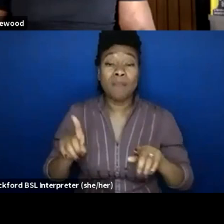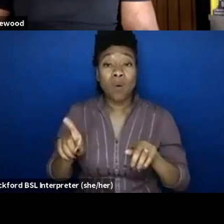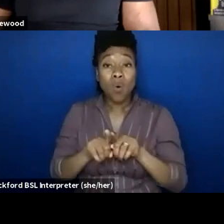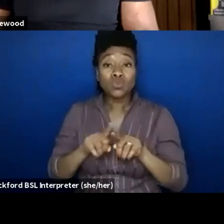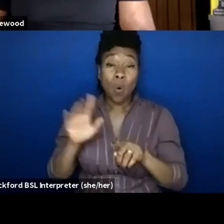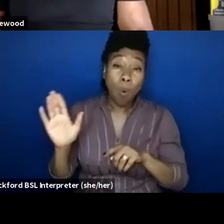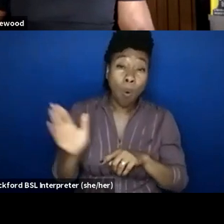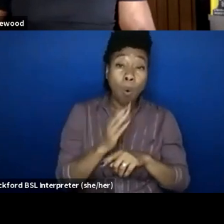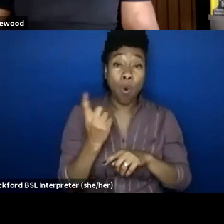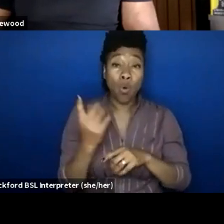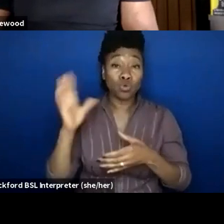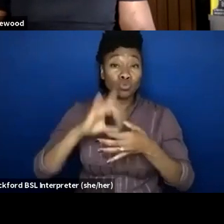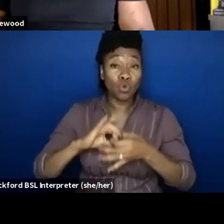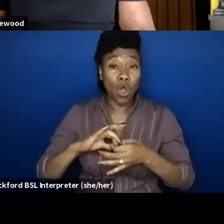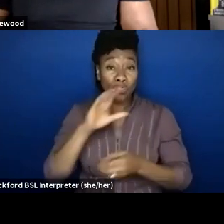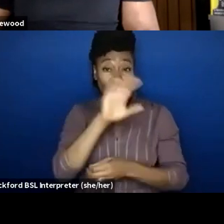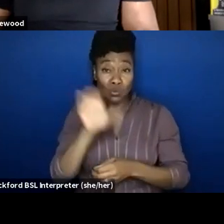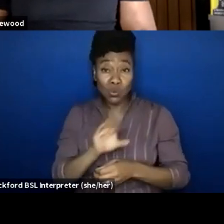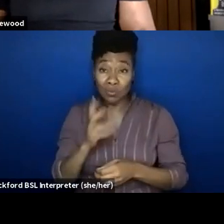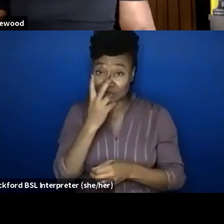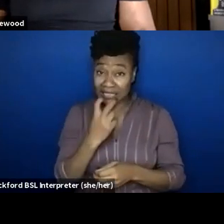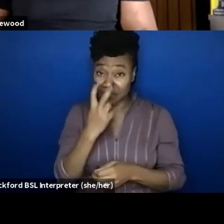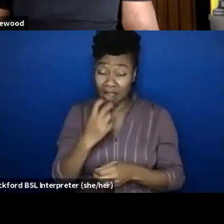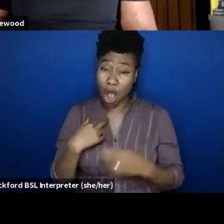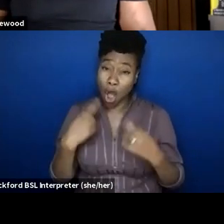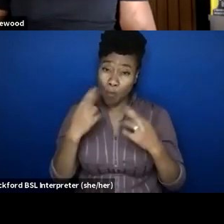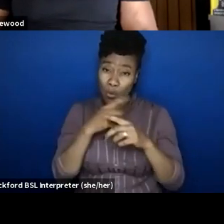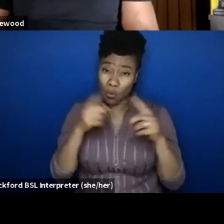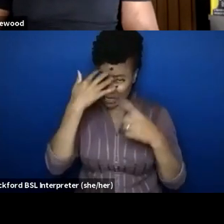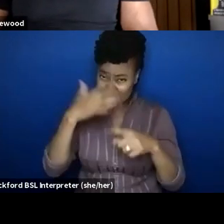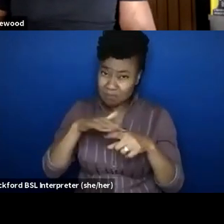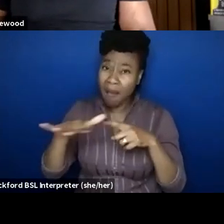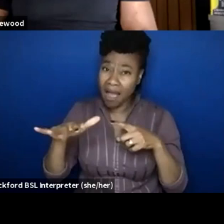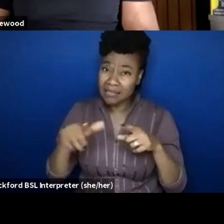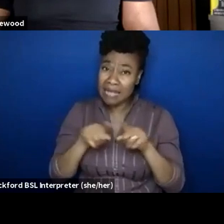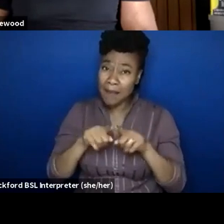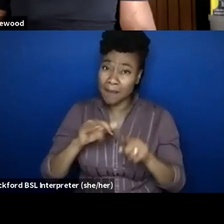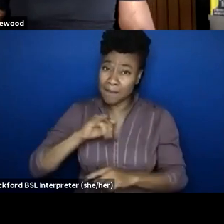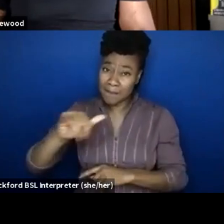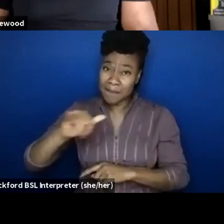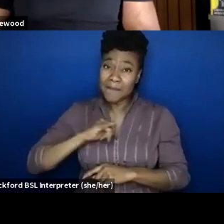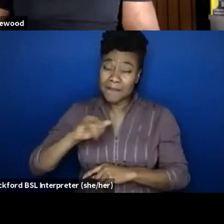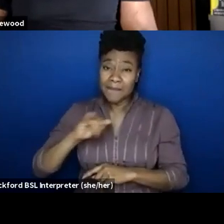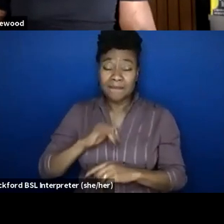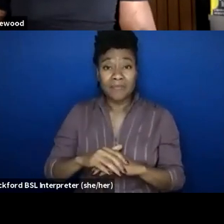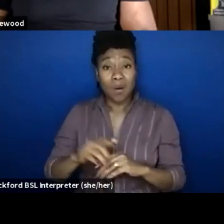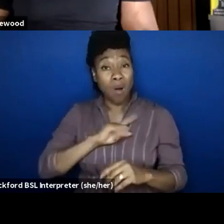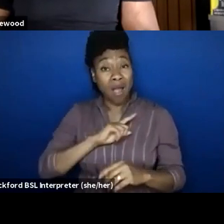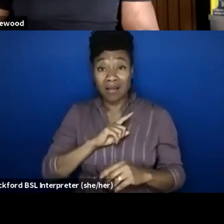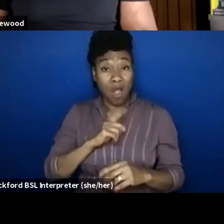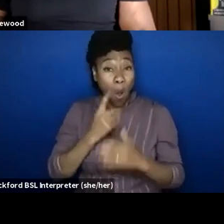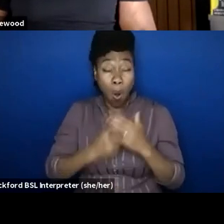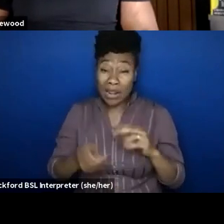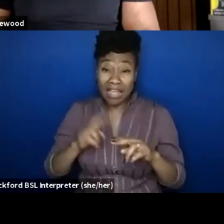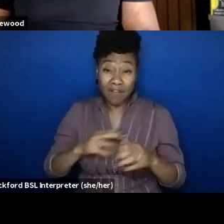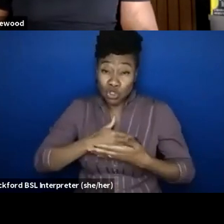event. I hope this evening's discussion has inspired you as much as it has inspired me. Only by sharing our stories and working